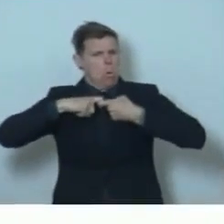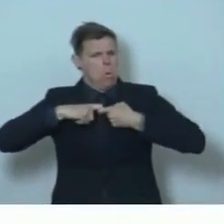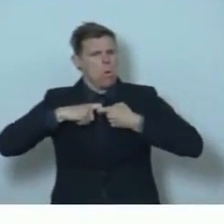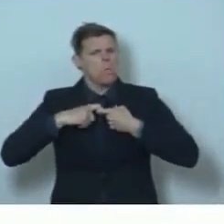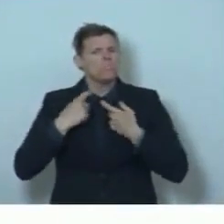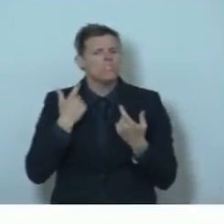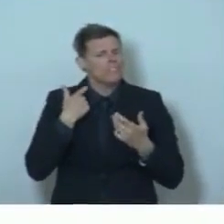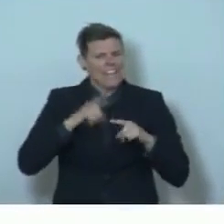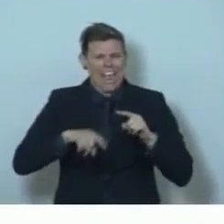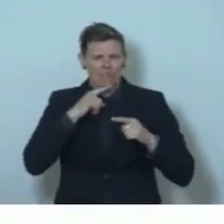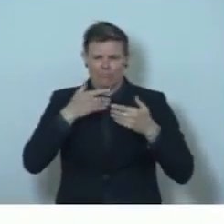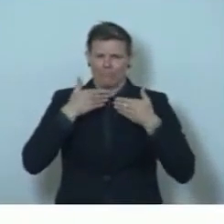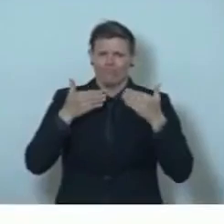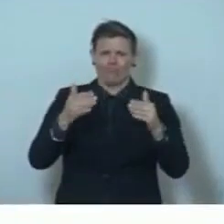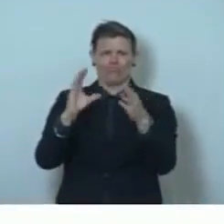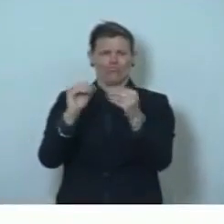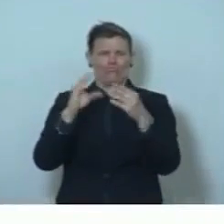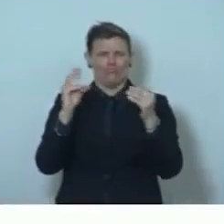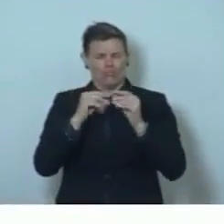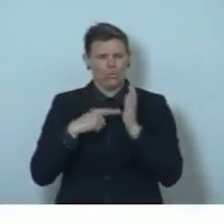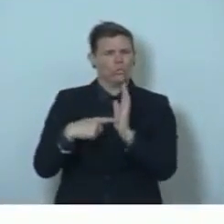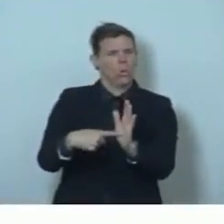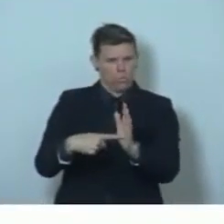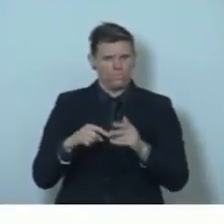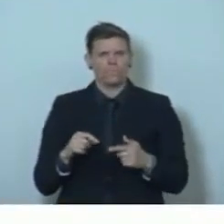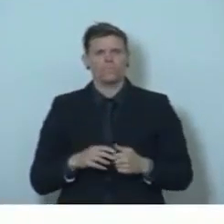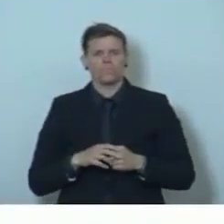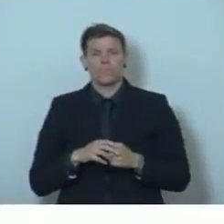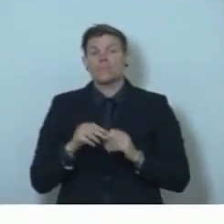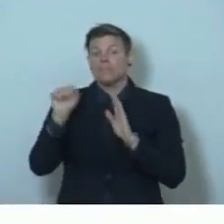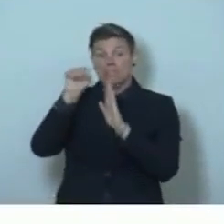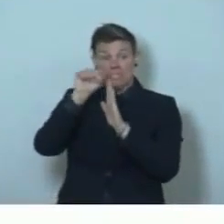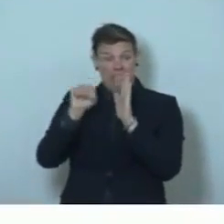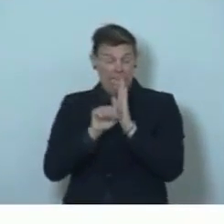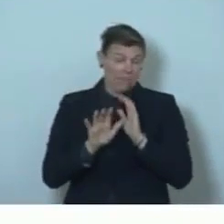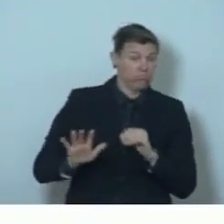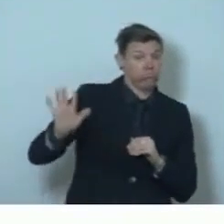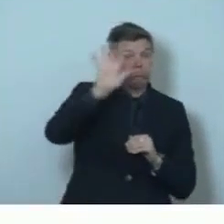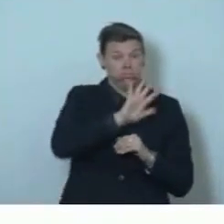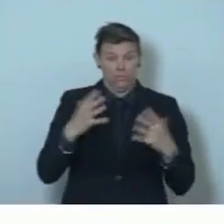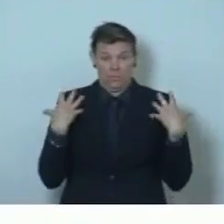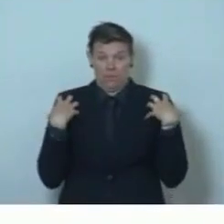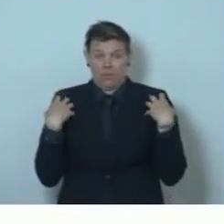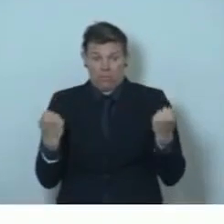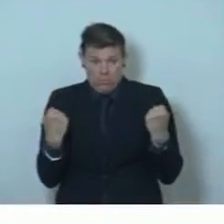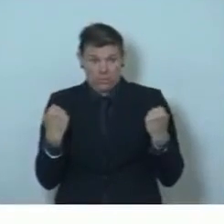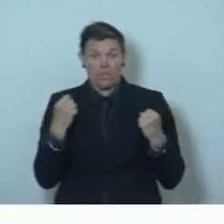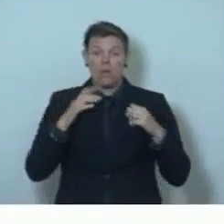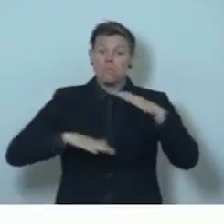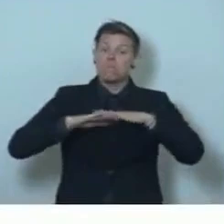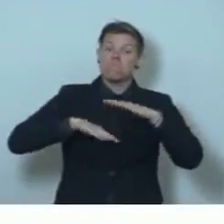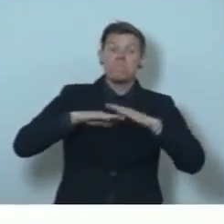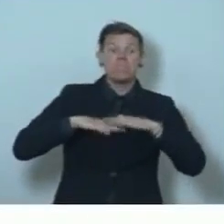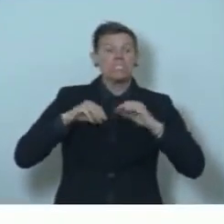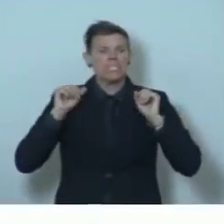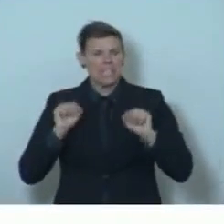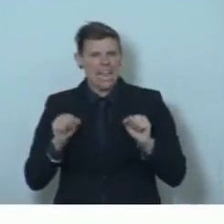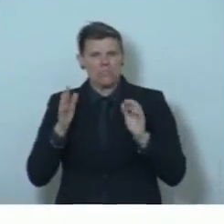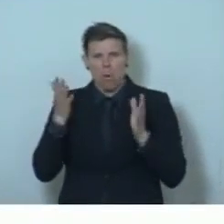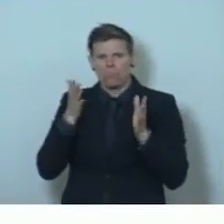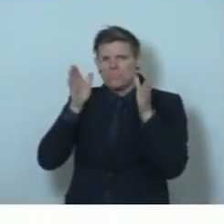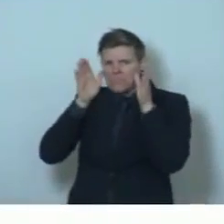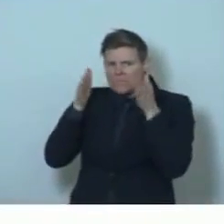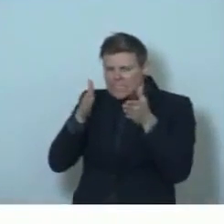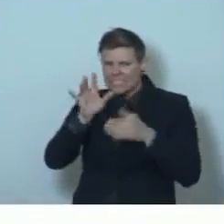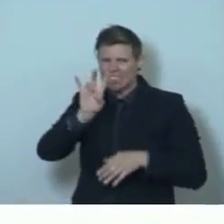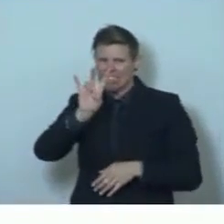lastly, the statewide healthcare system capacity. We're focusing on our 7 hub hospitals. I said 8 last week,